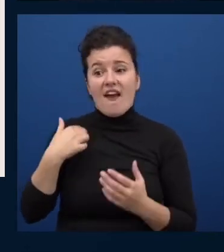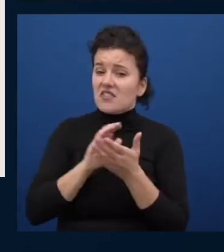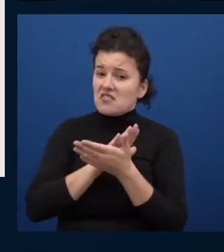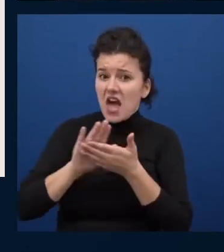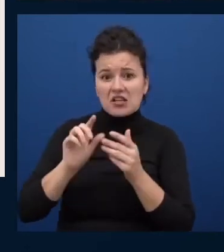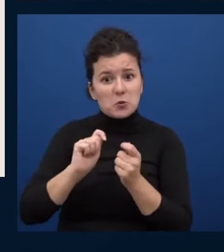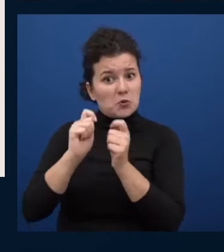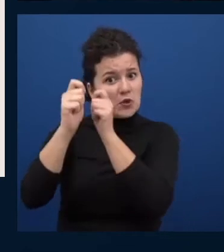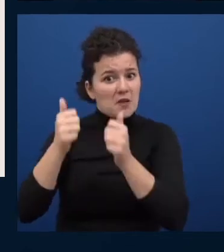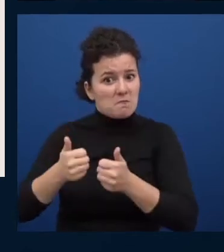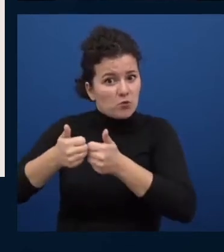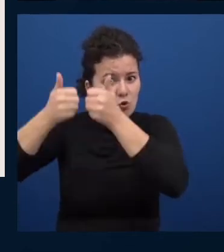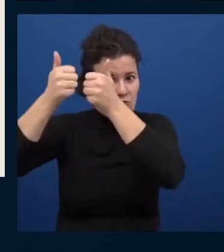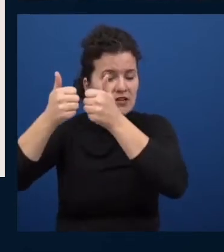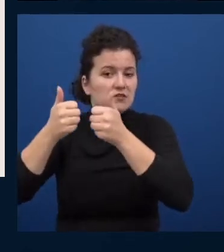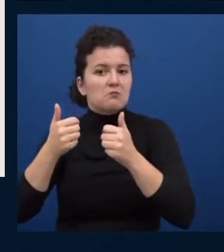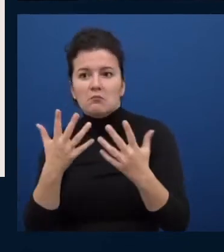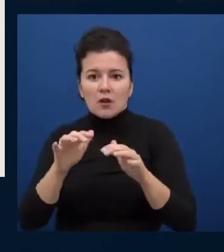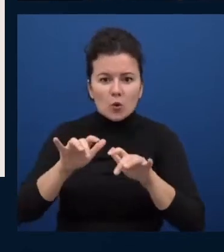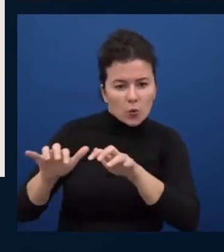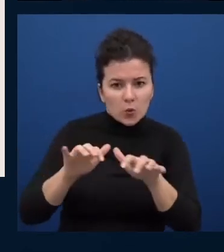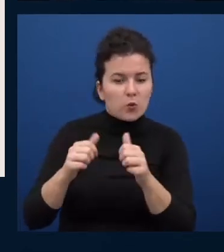improvements. And of course, .NET Core is